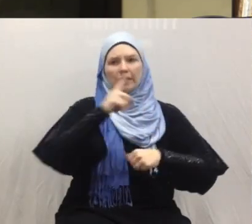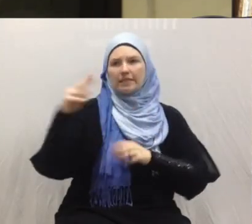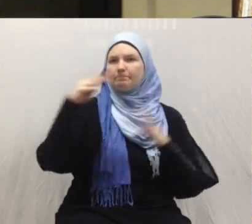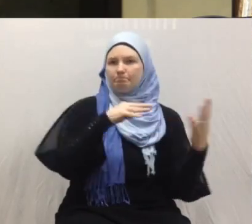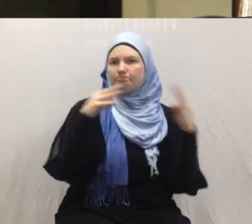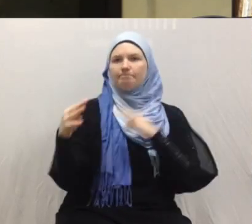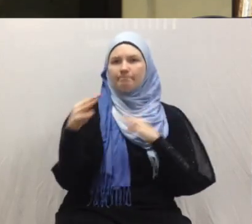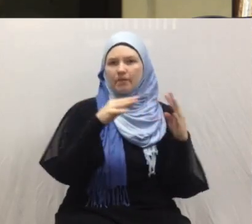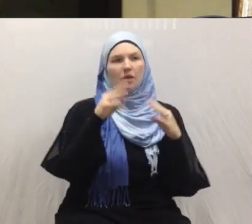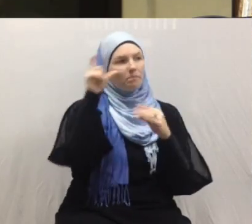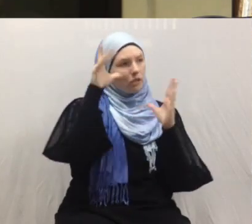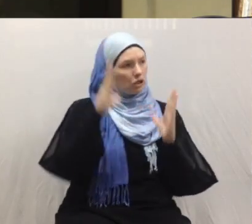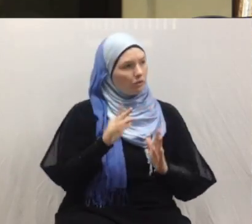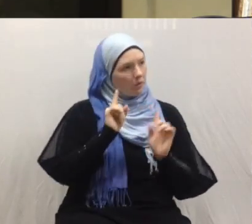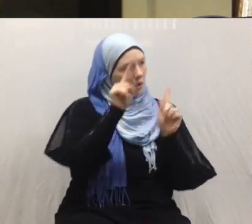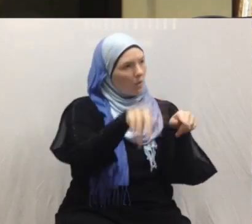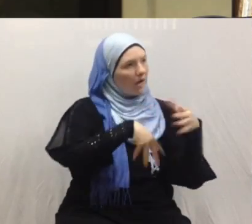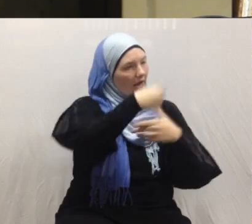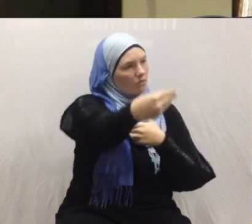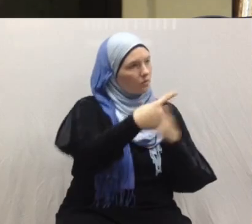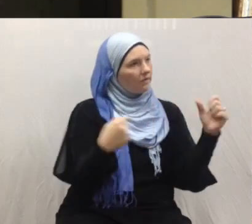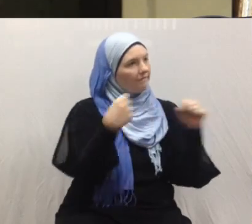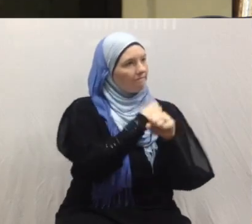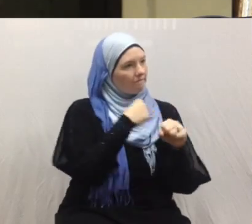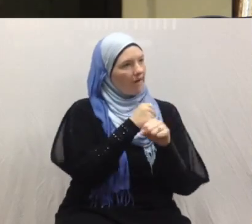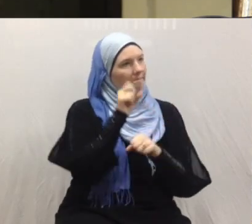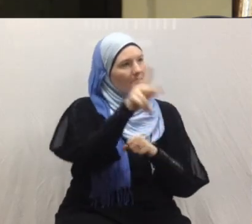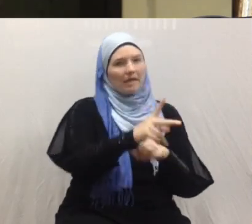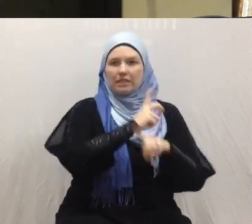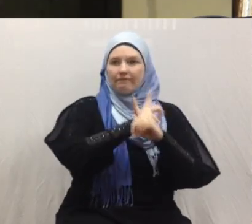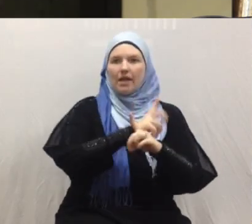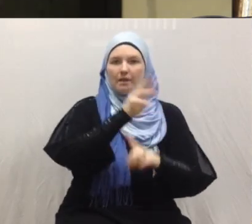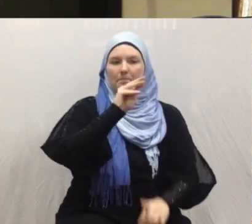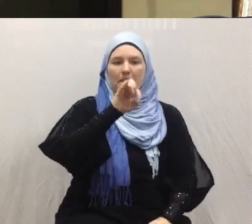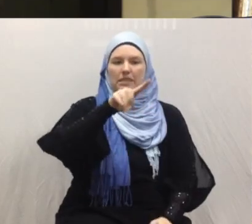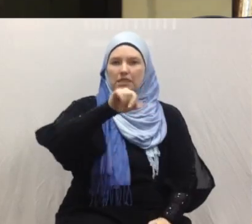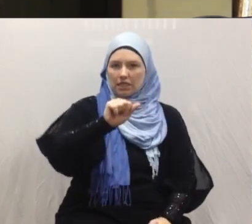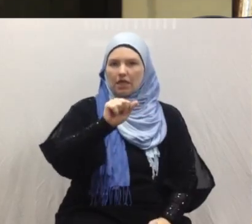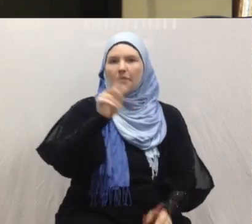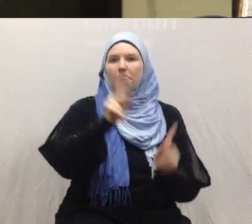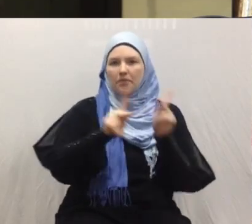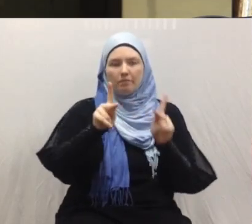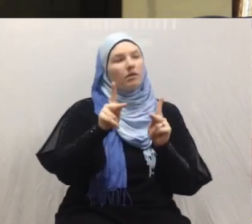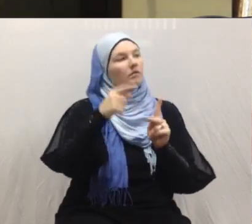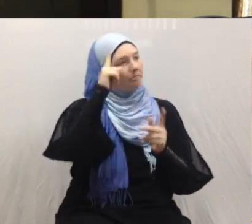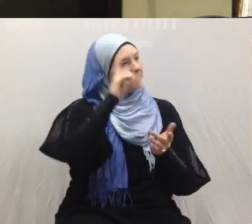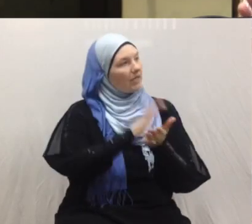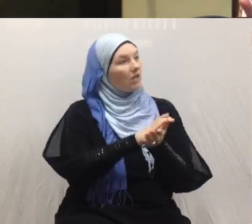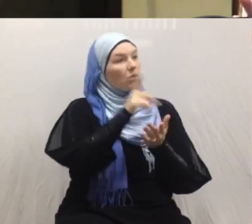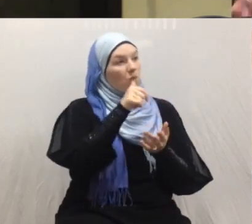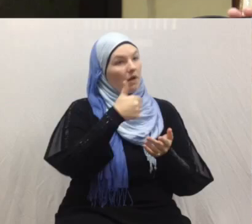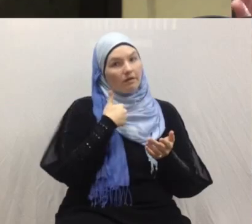that Muslims are going out to fight back or defend the Medina, people will cooperate that everyone who